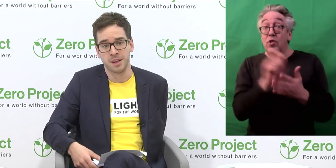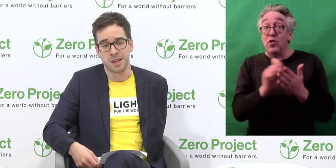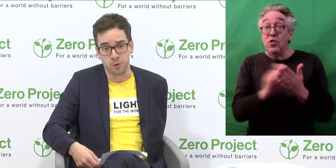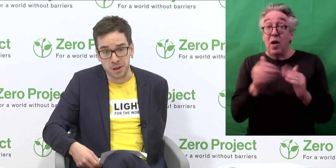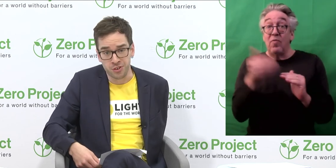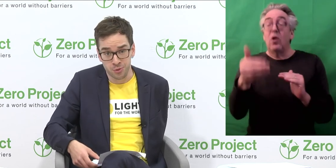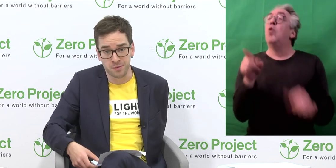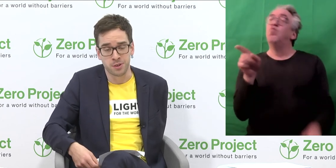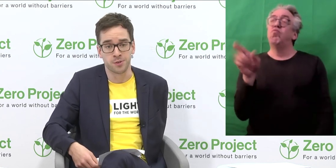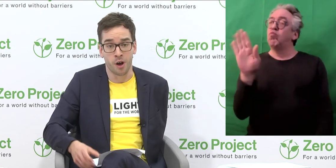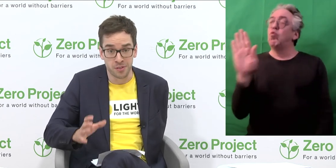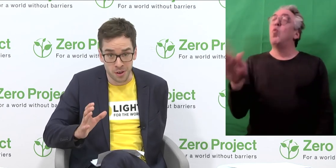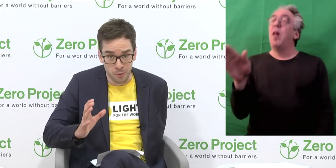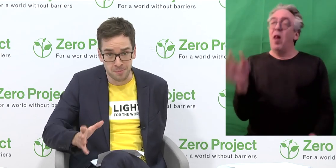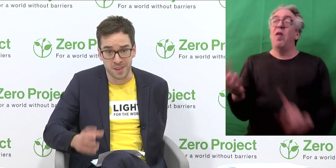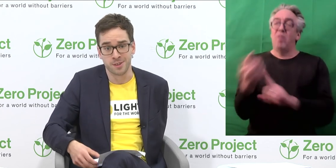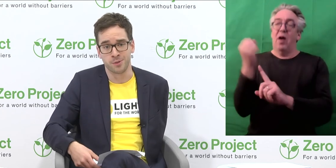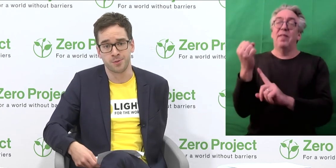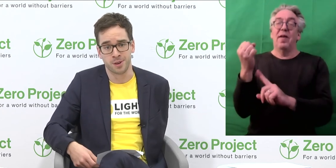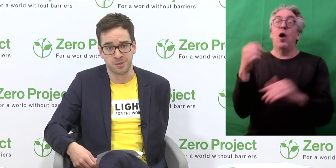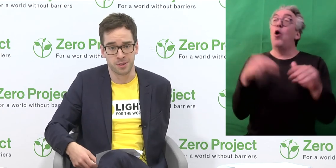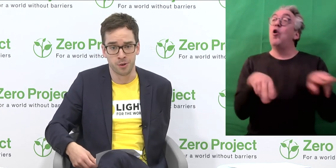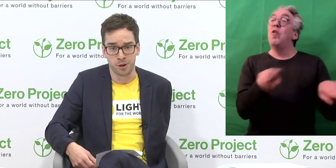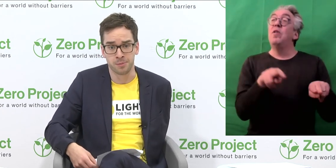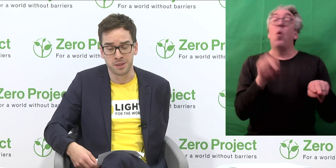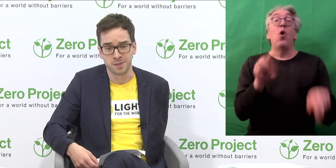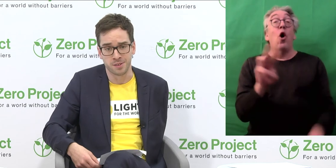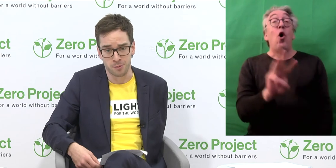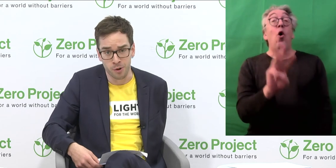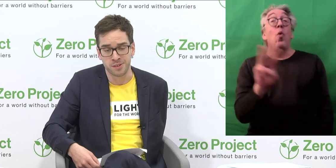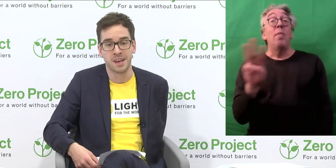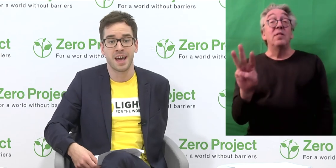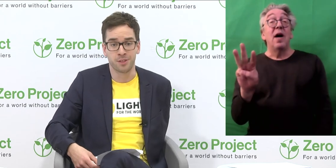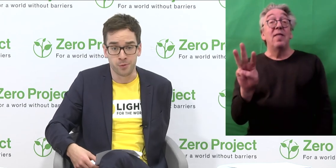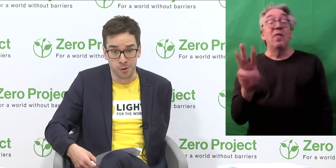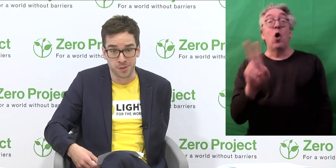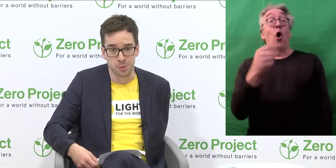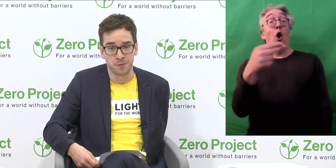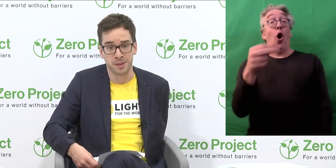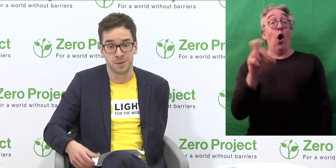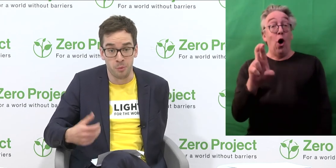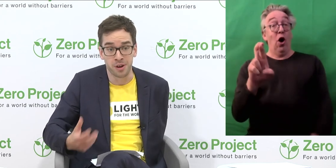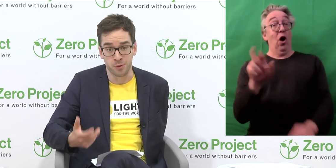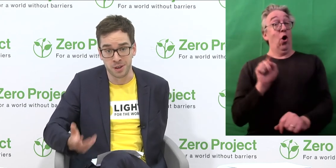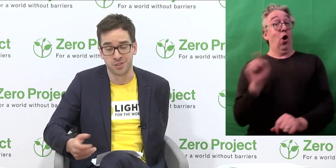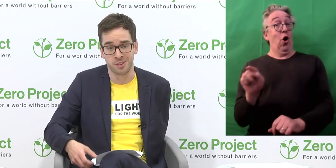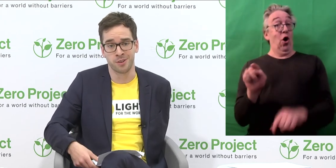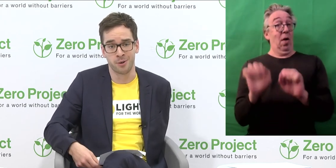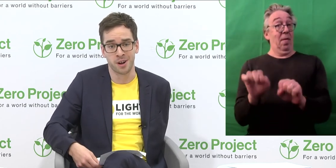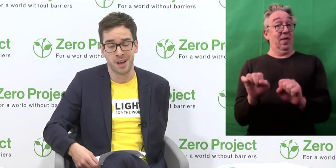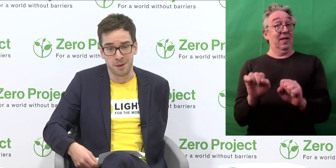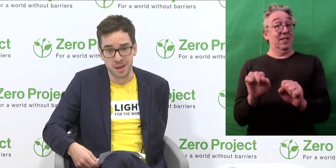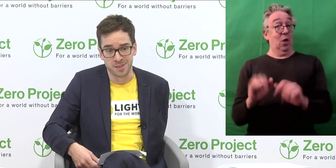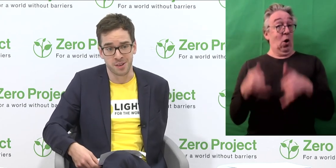accessible information to the videos on the website of the Her Abilities Award. And of course, you will find more information on